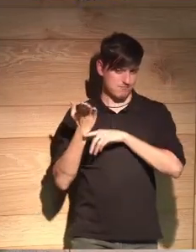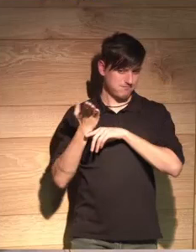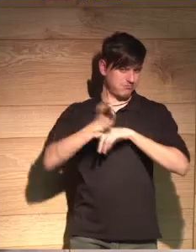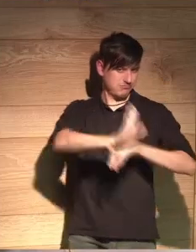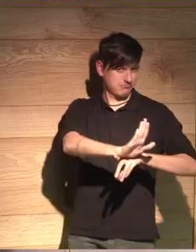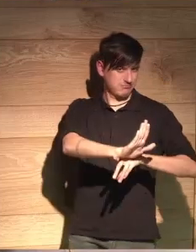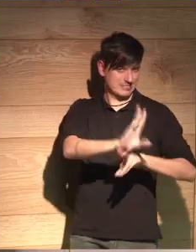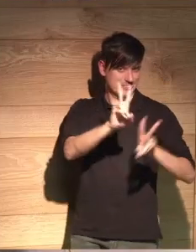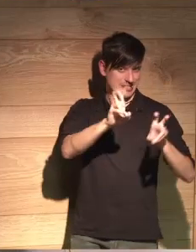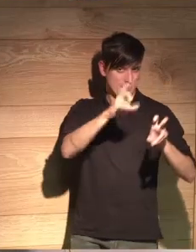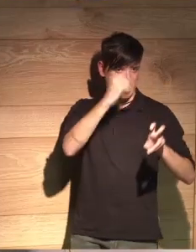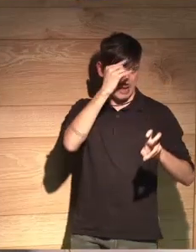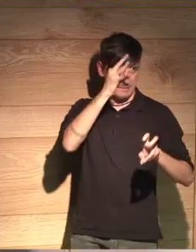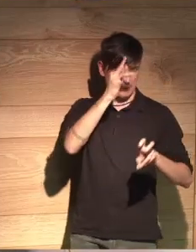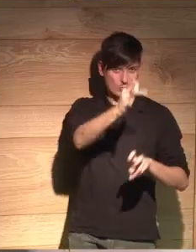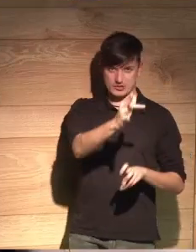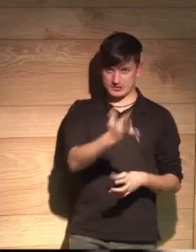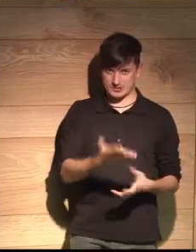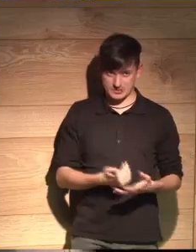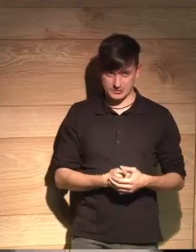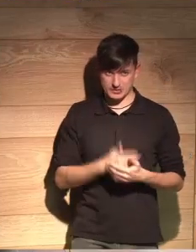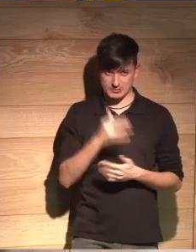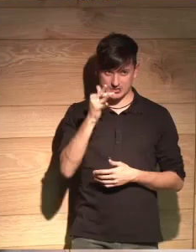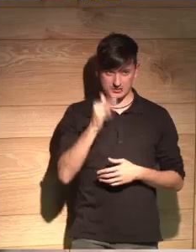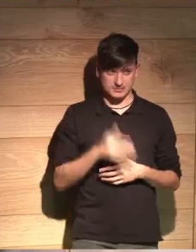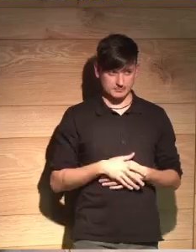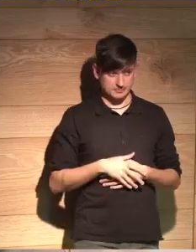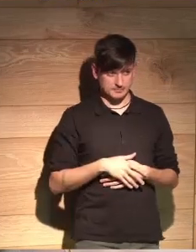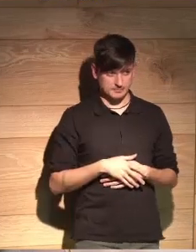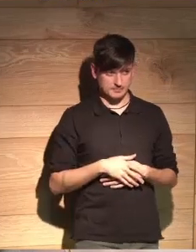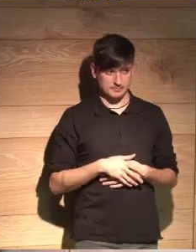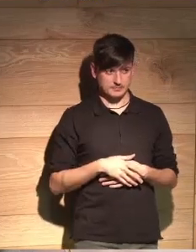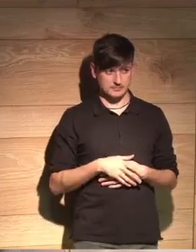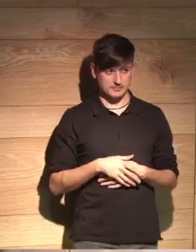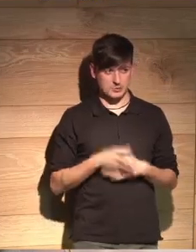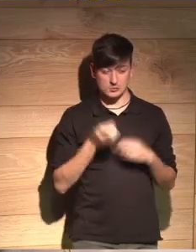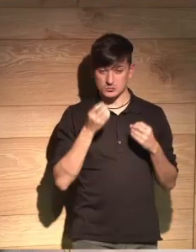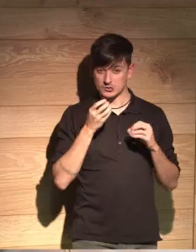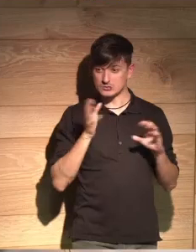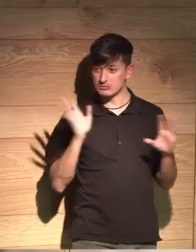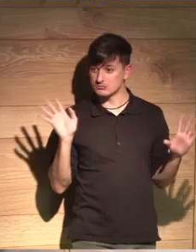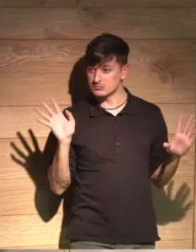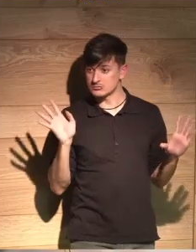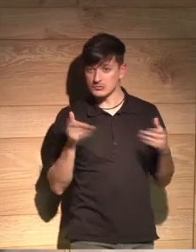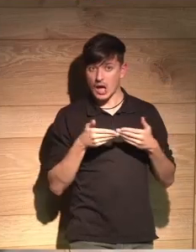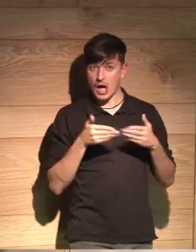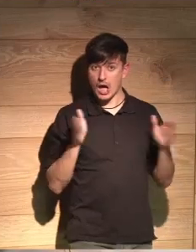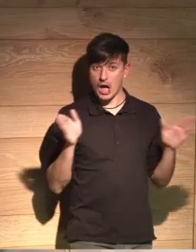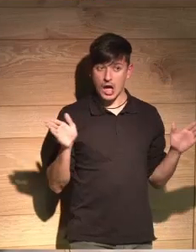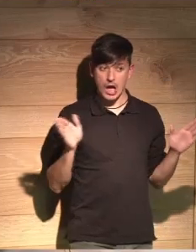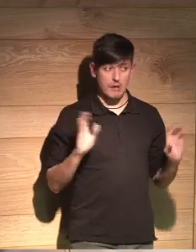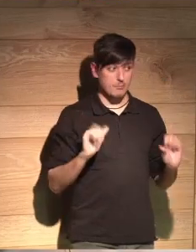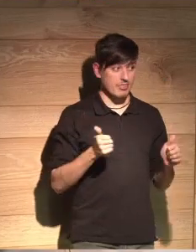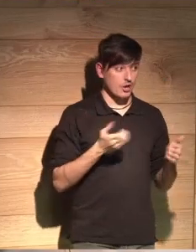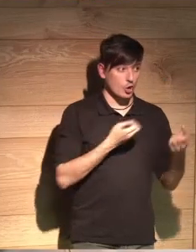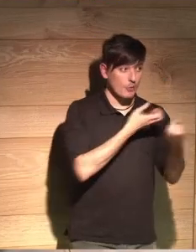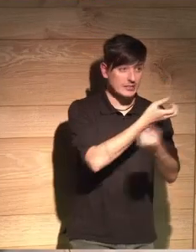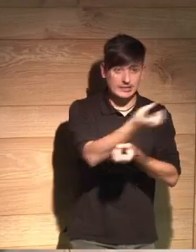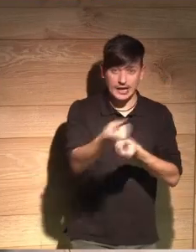is a flagship of this position. So, it's great to listen to this type of proposal. So let's open the